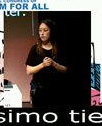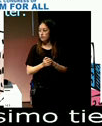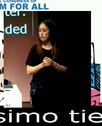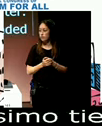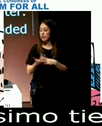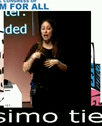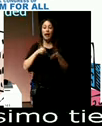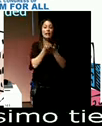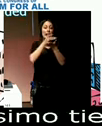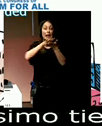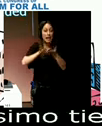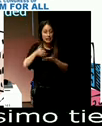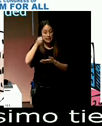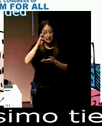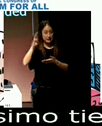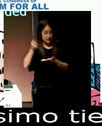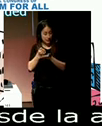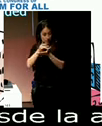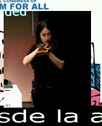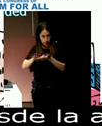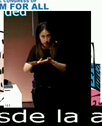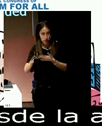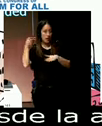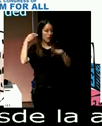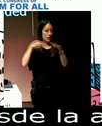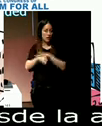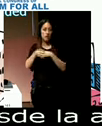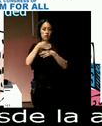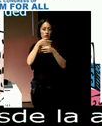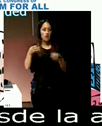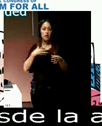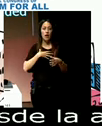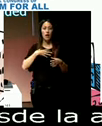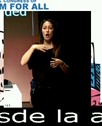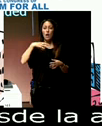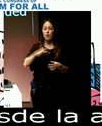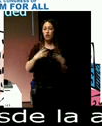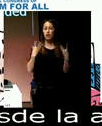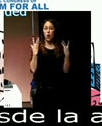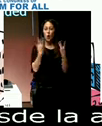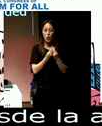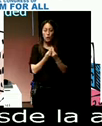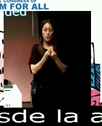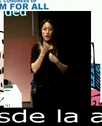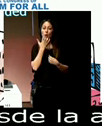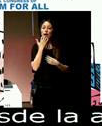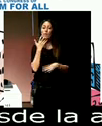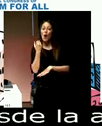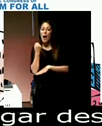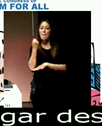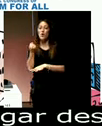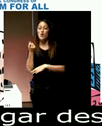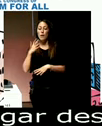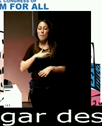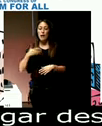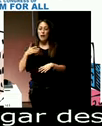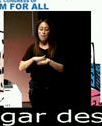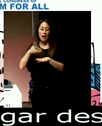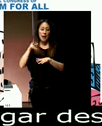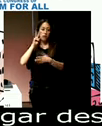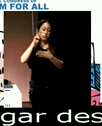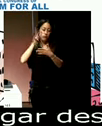is a free app, accessible, compatible with other products as